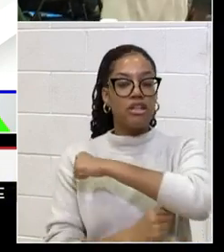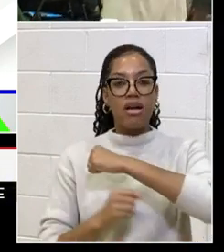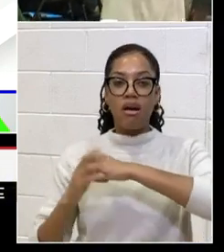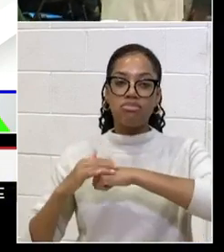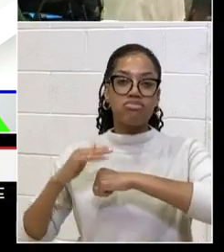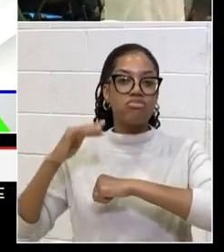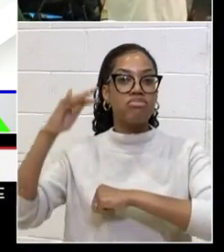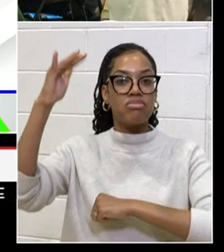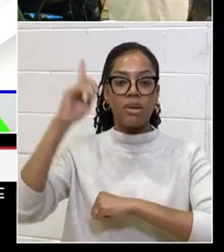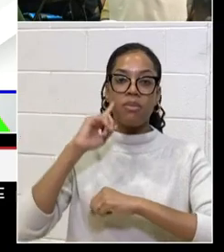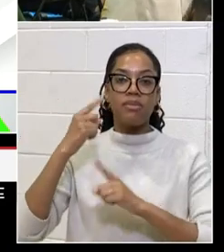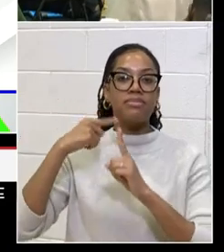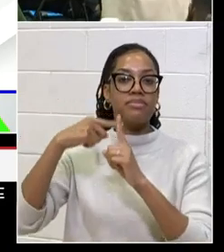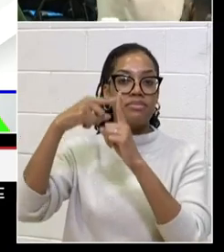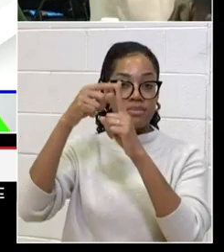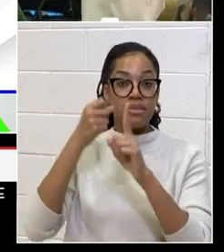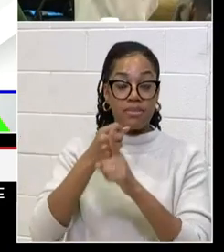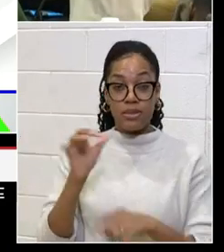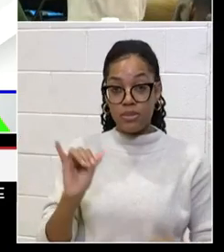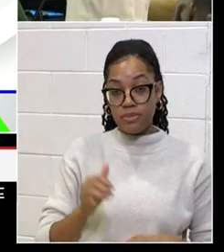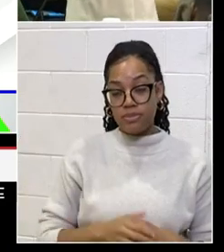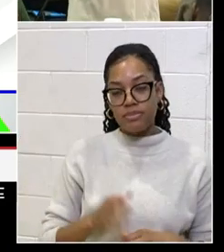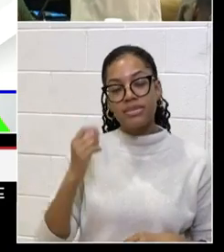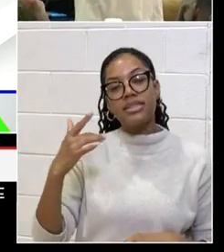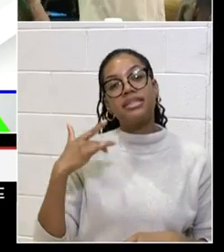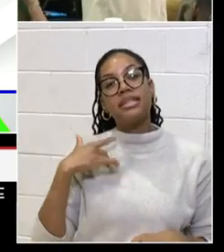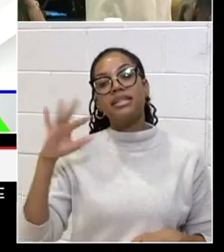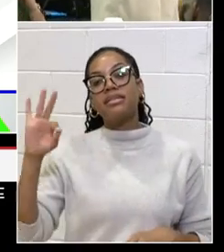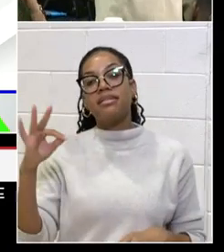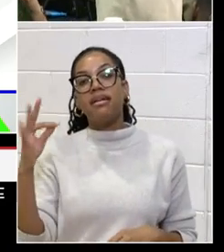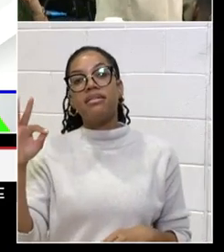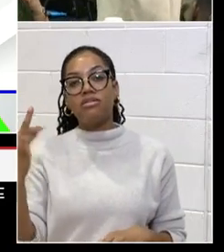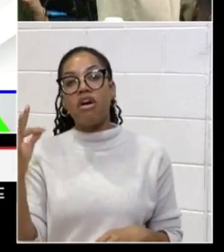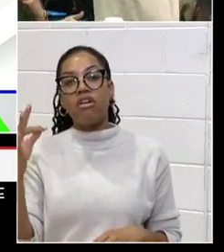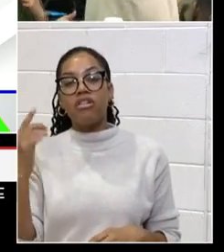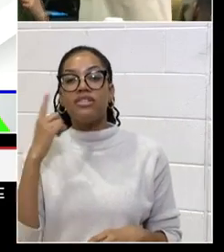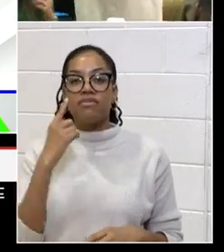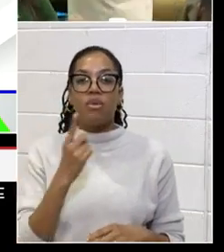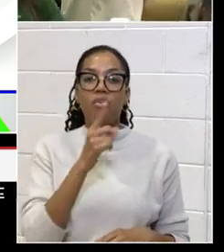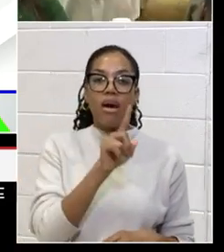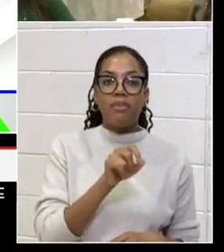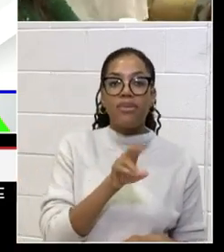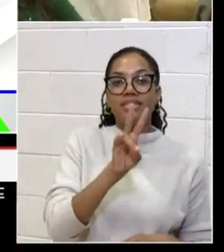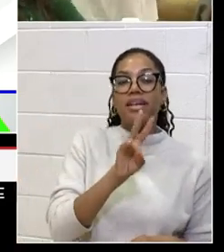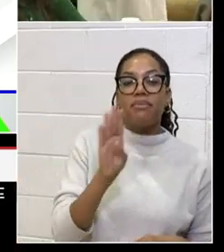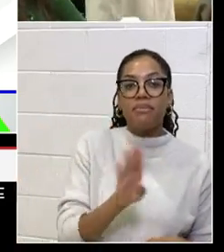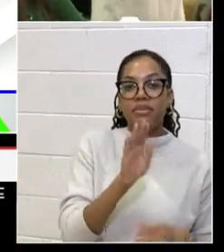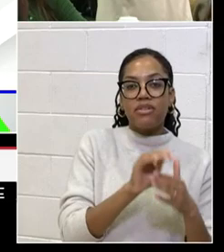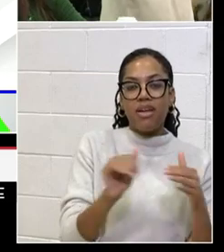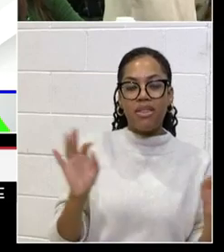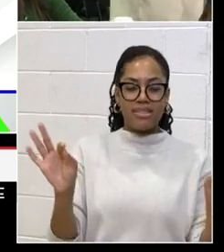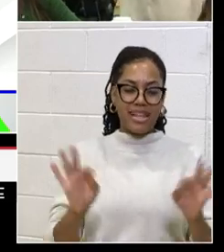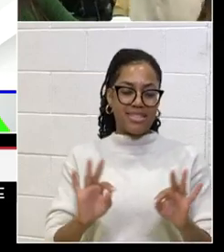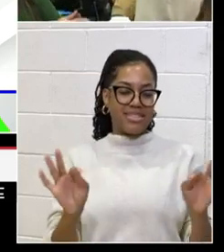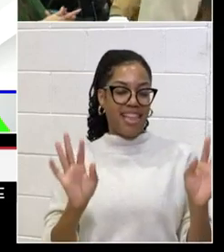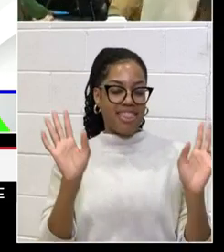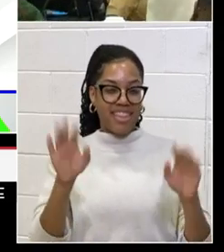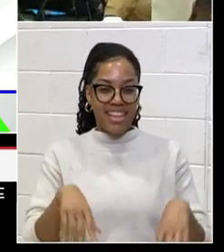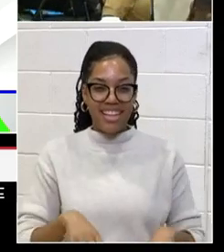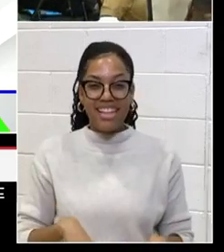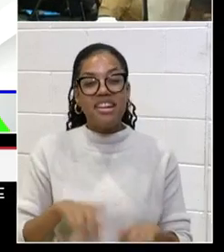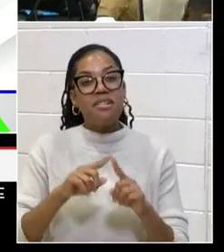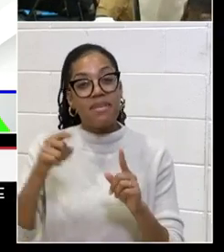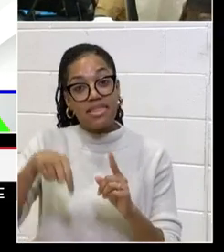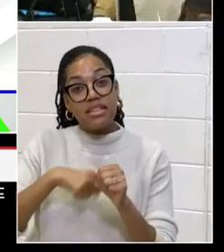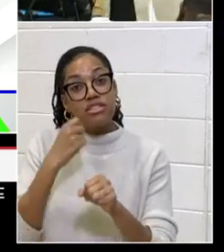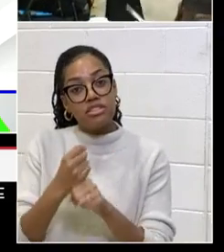so, you know, you see, we usually get $9. We're 1.7 billion, just tiny. But this year, in my